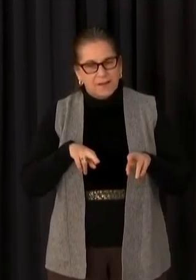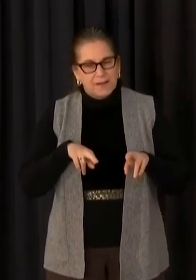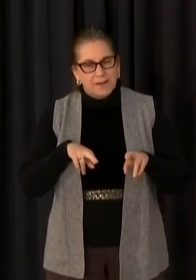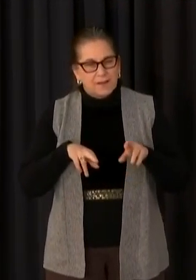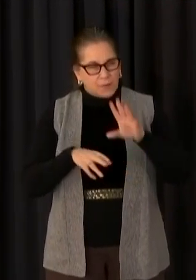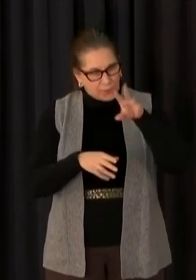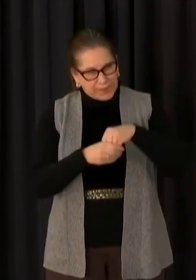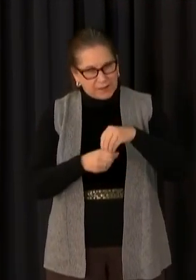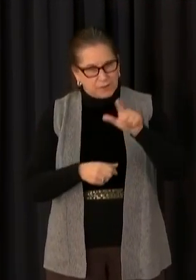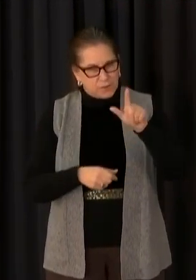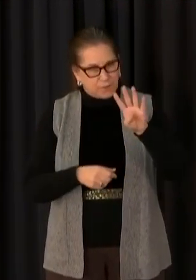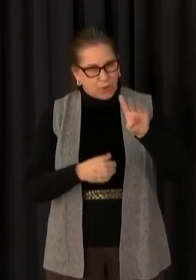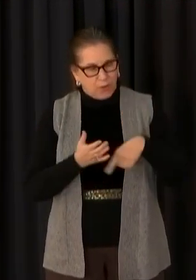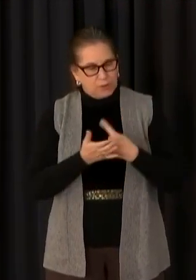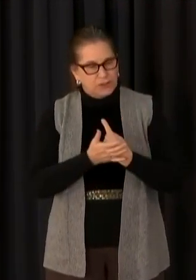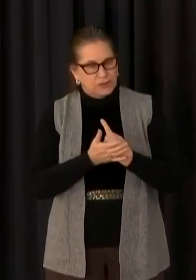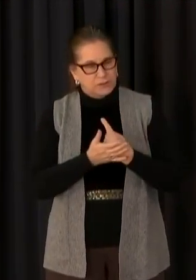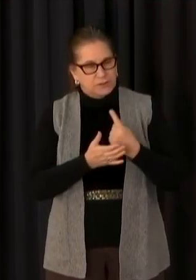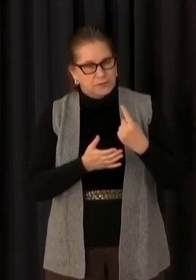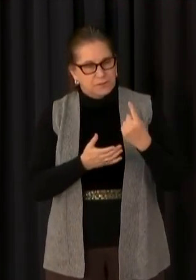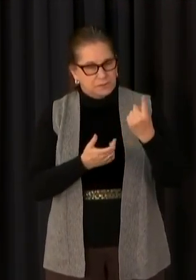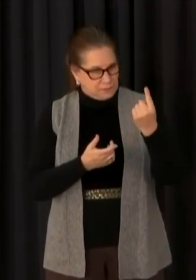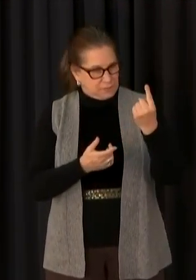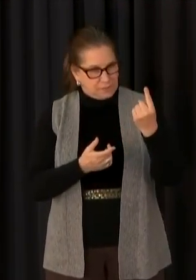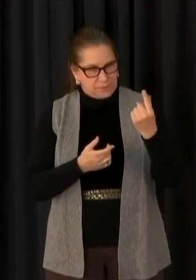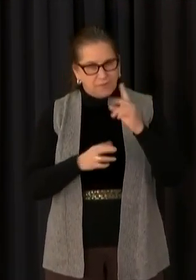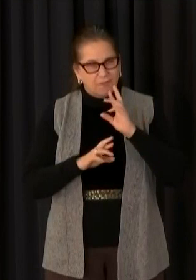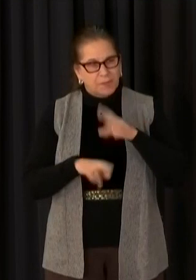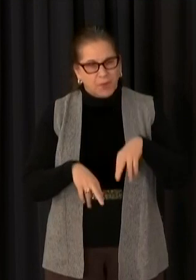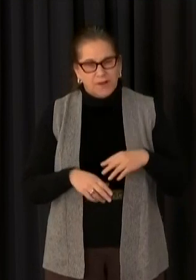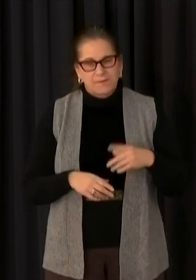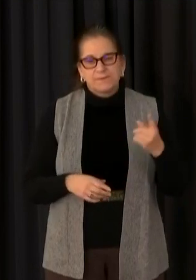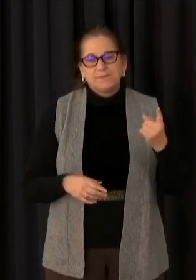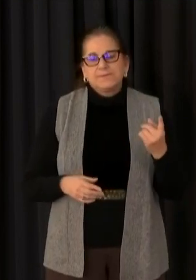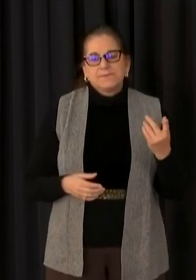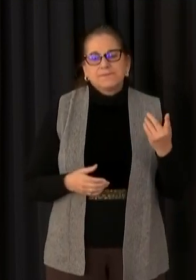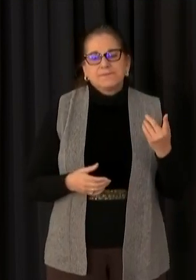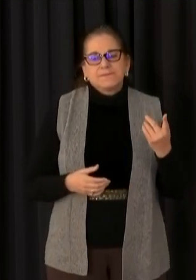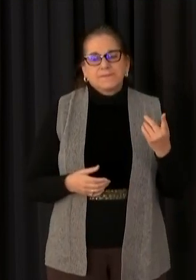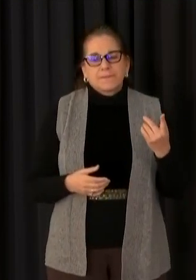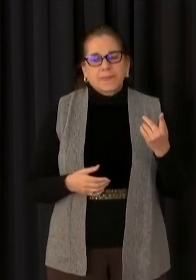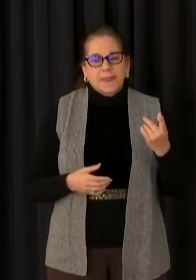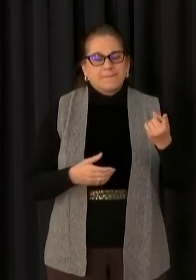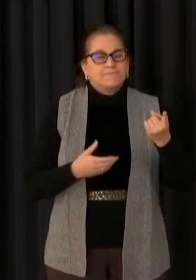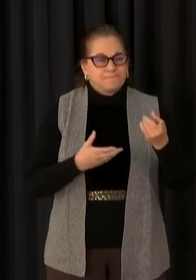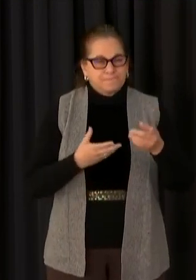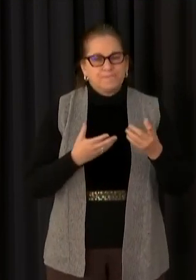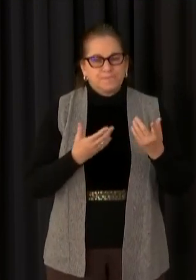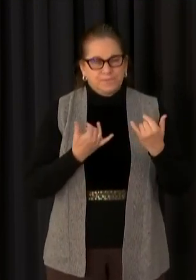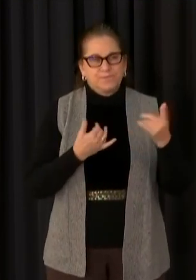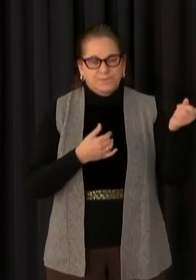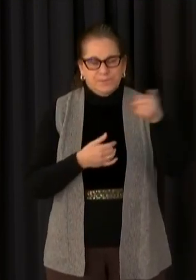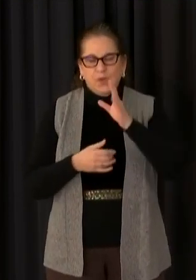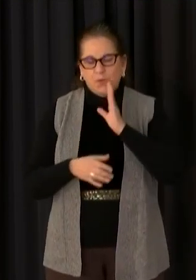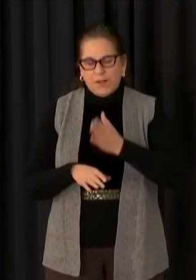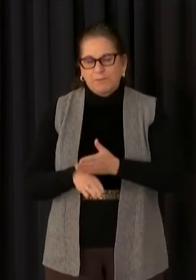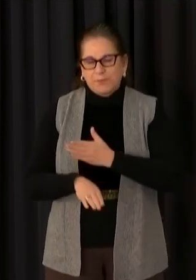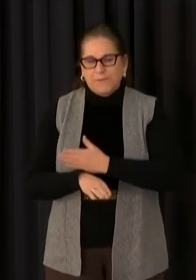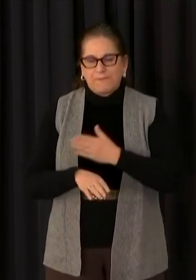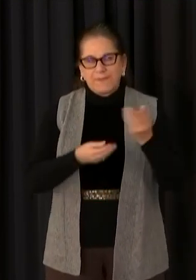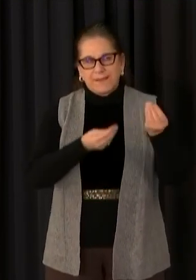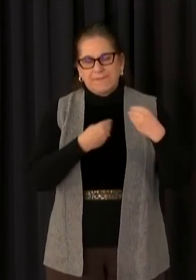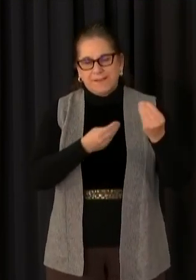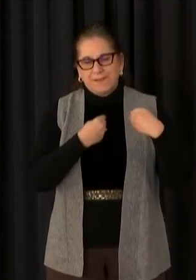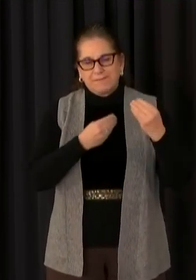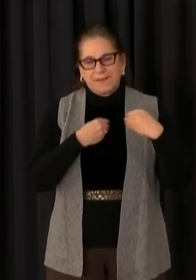hours of it being administered. Since the issuance of that order, we have had improved reporting from our vaccine providers, so we